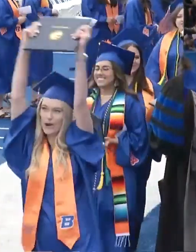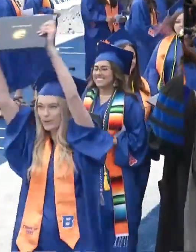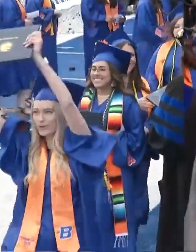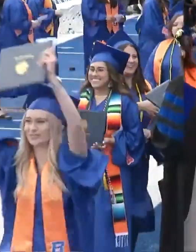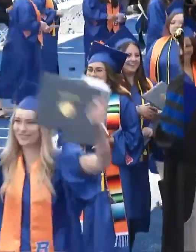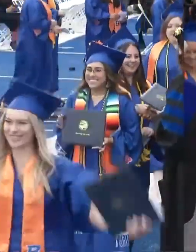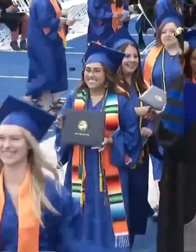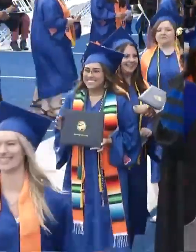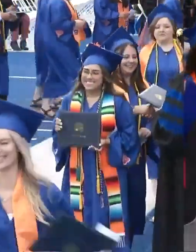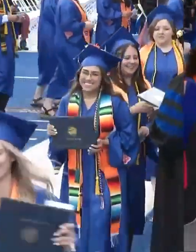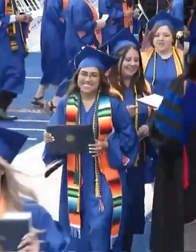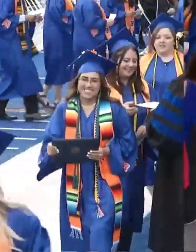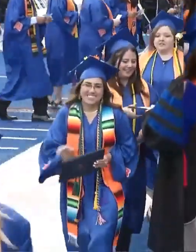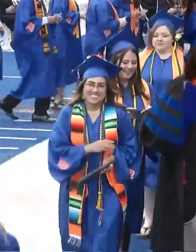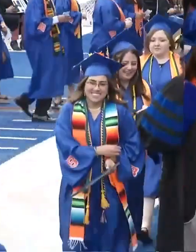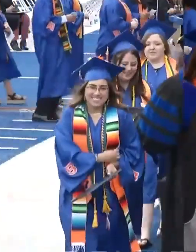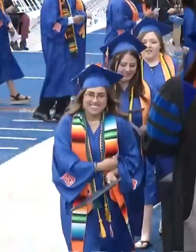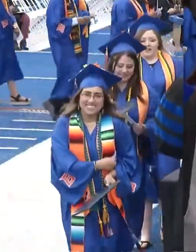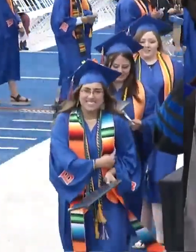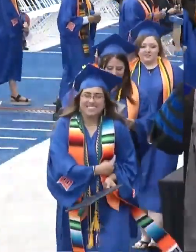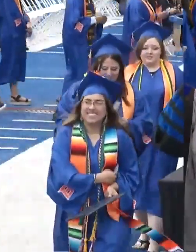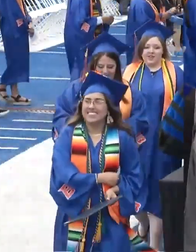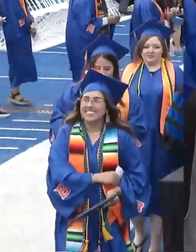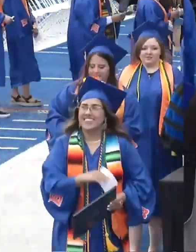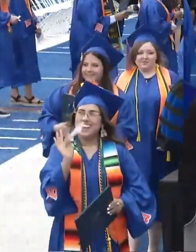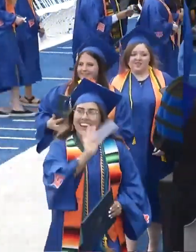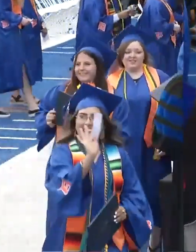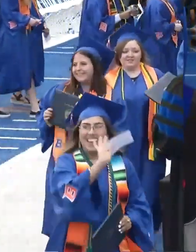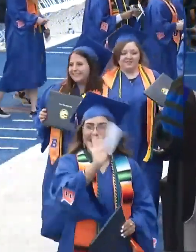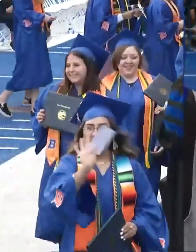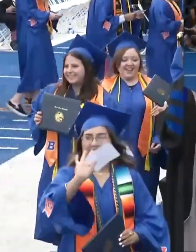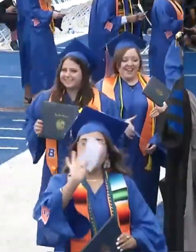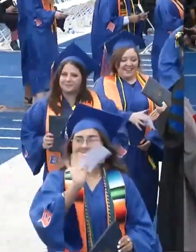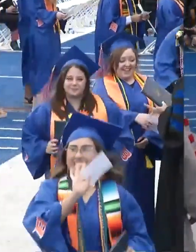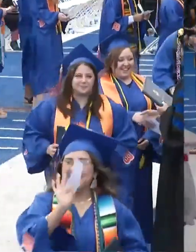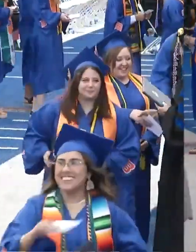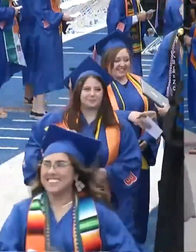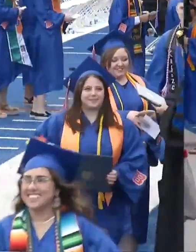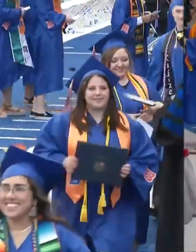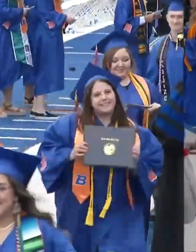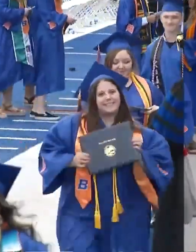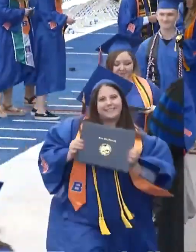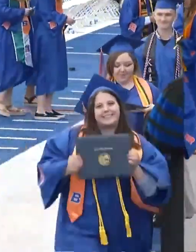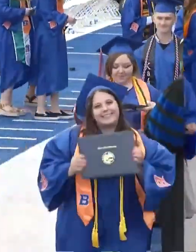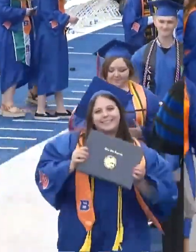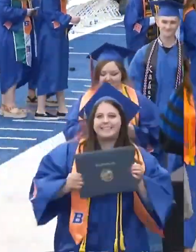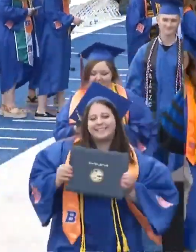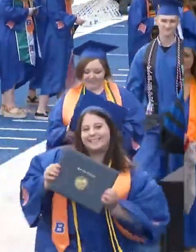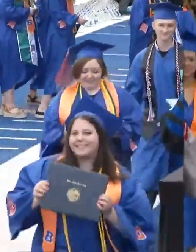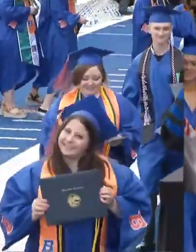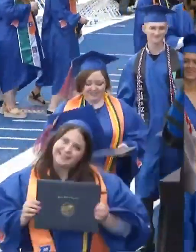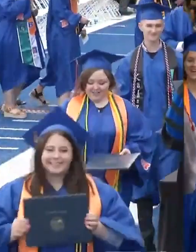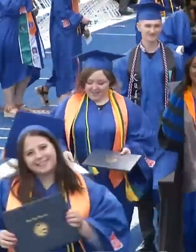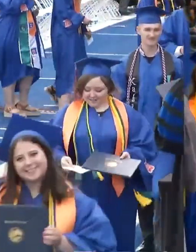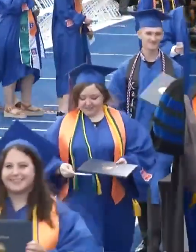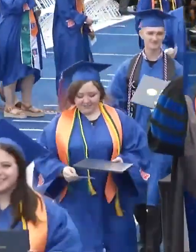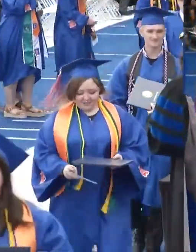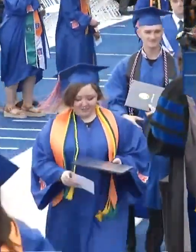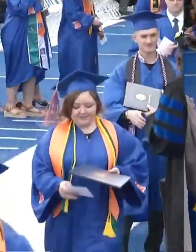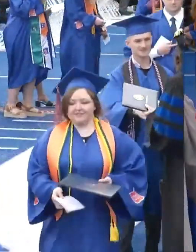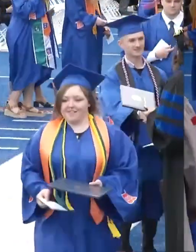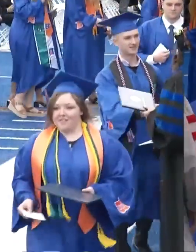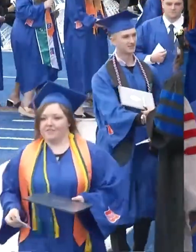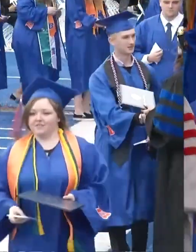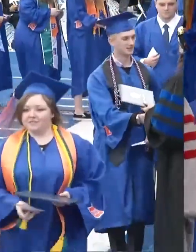Alexis Marie Walsh. Krista Leanne Hughes. Grant C. Frazier. Brooke Diane